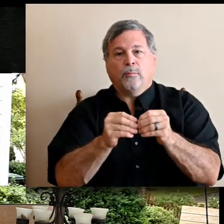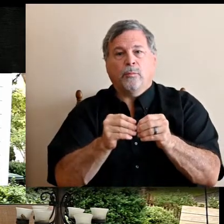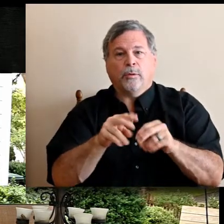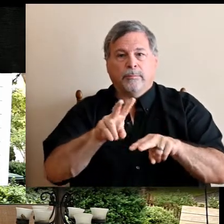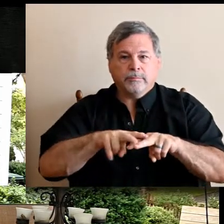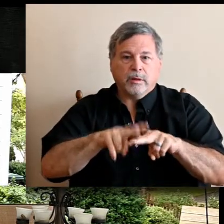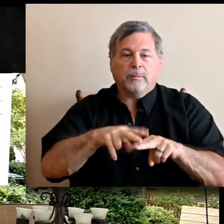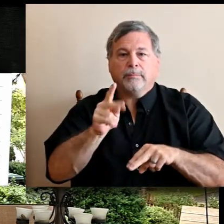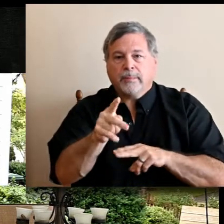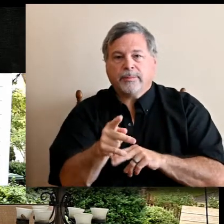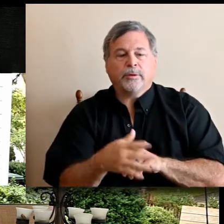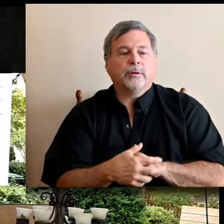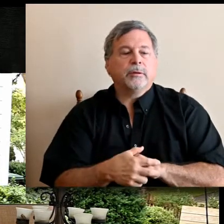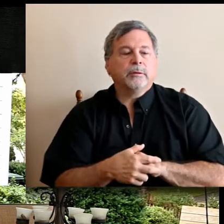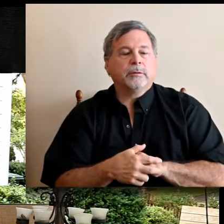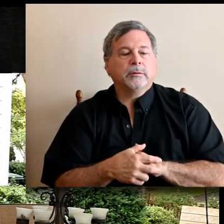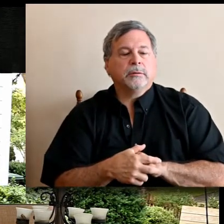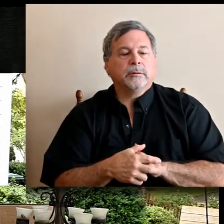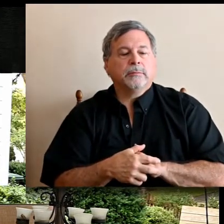pepper.